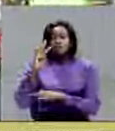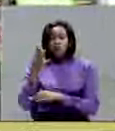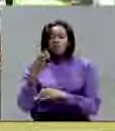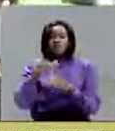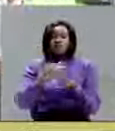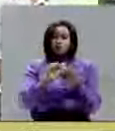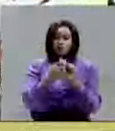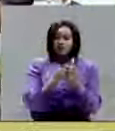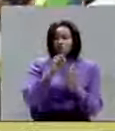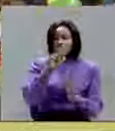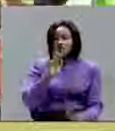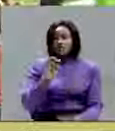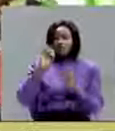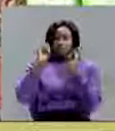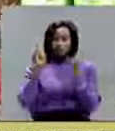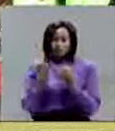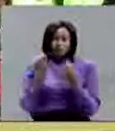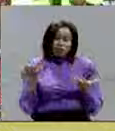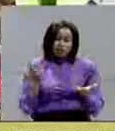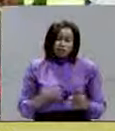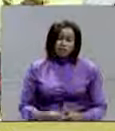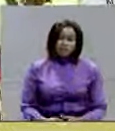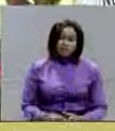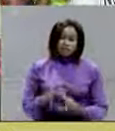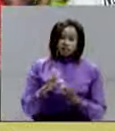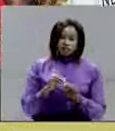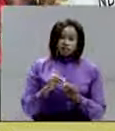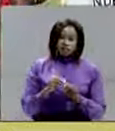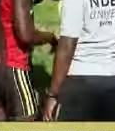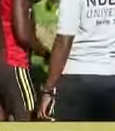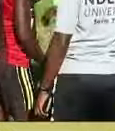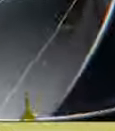18 institutions. John Burns, Sentamo, reporting.